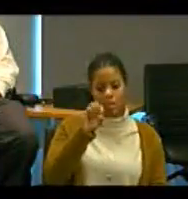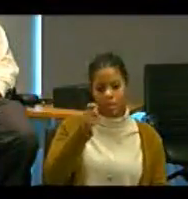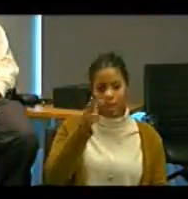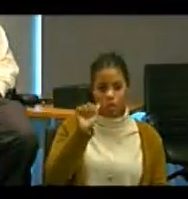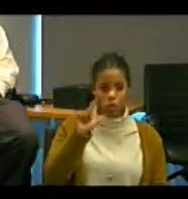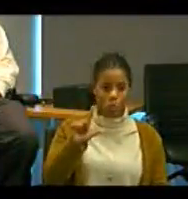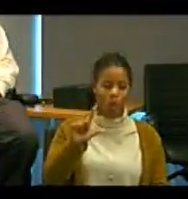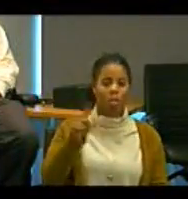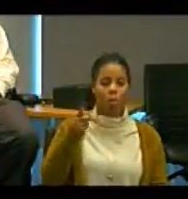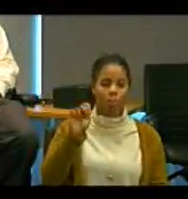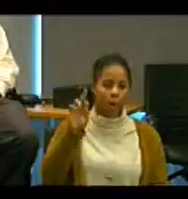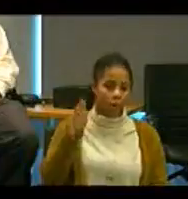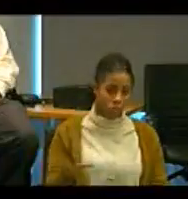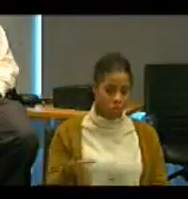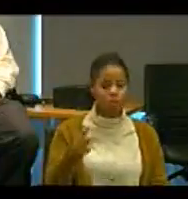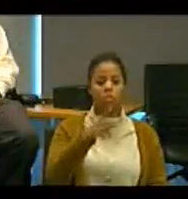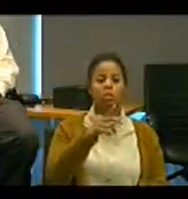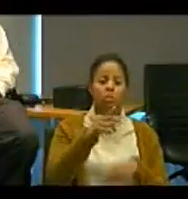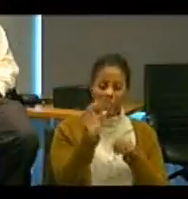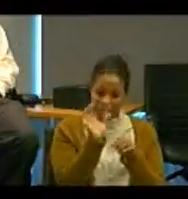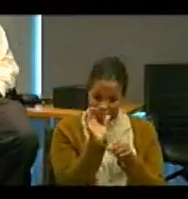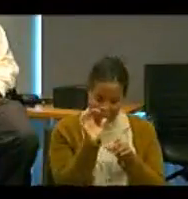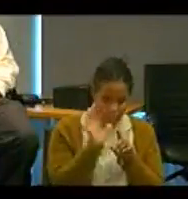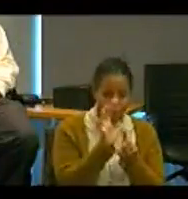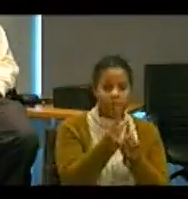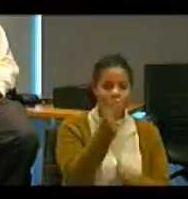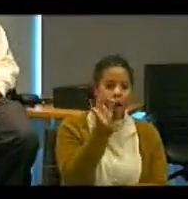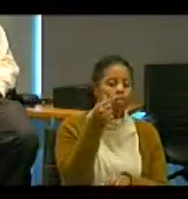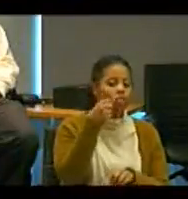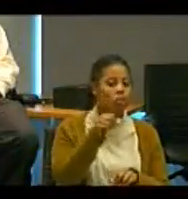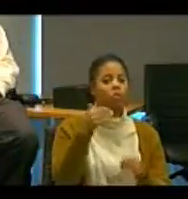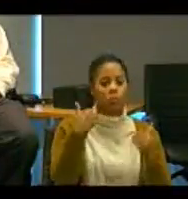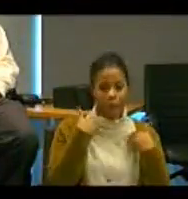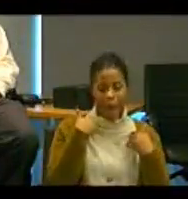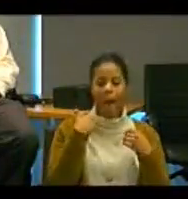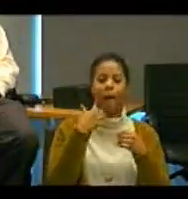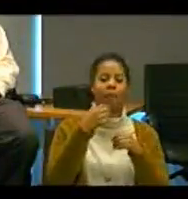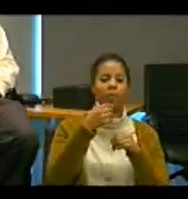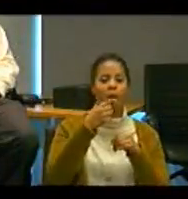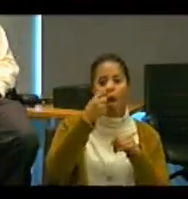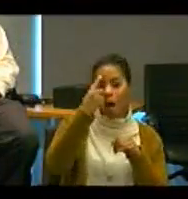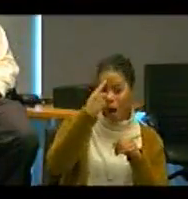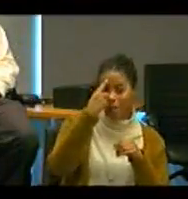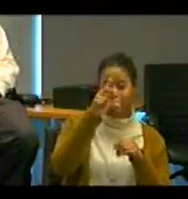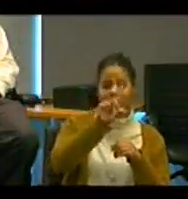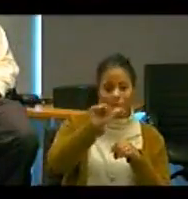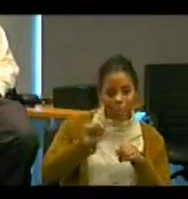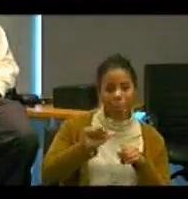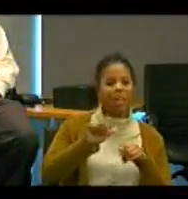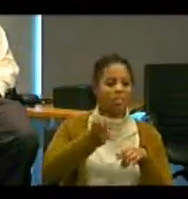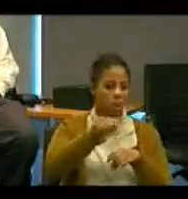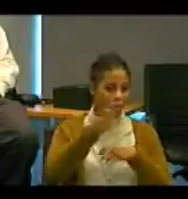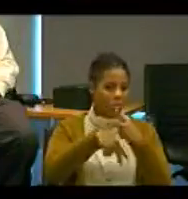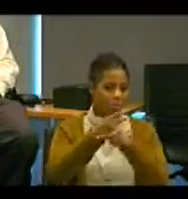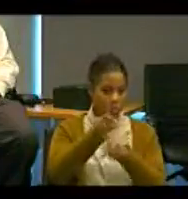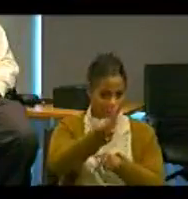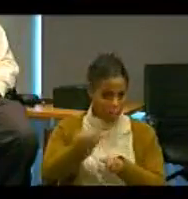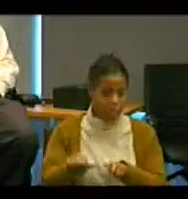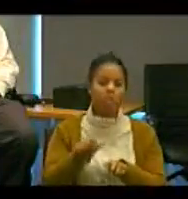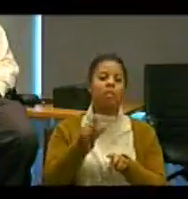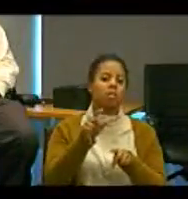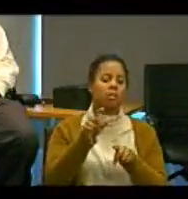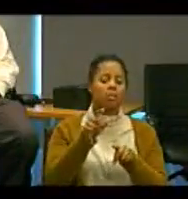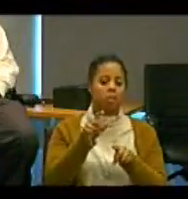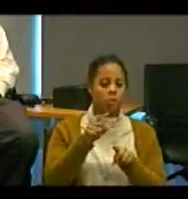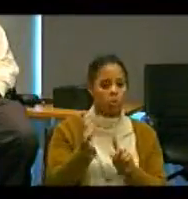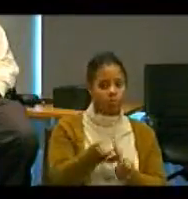seek girls and young women with cognitive or developmental disabilities by stalking group homes and other facilities serving people with disabilities. For